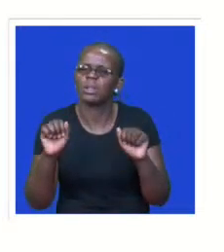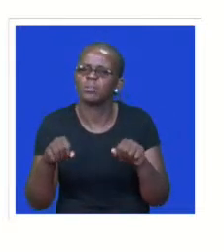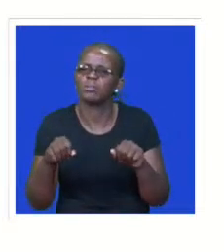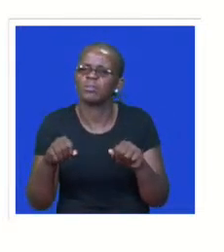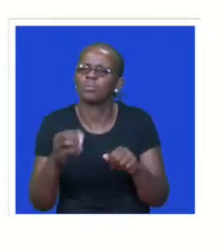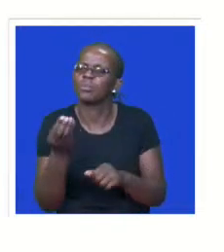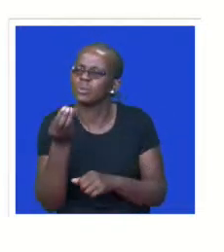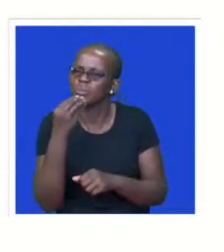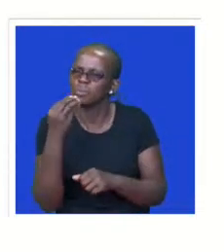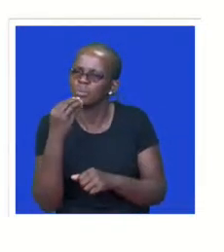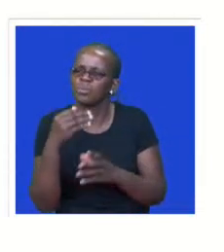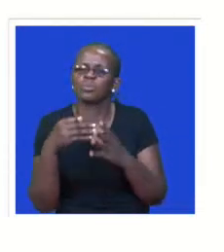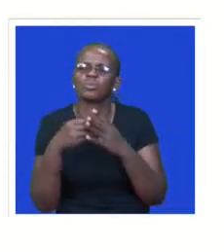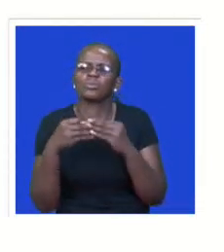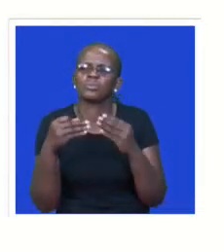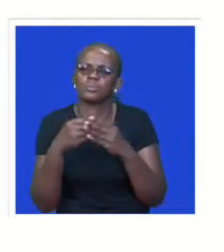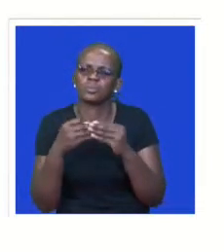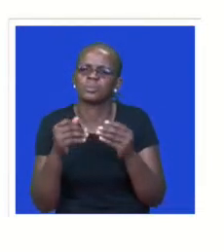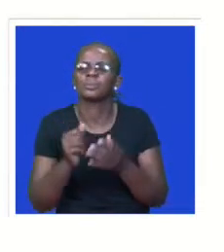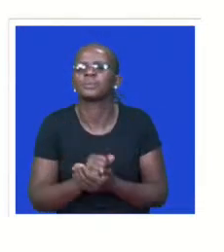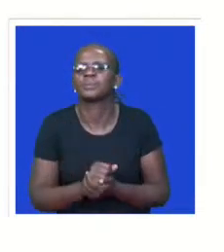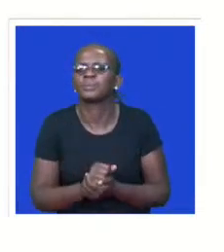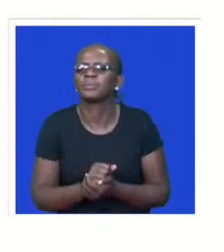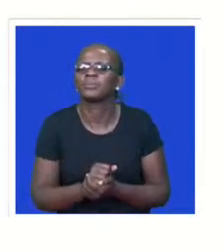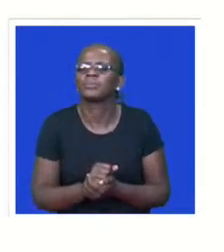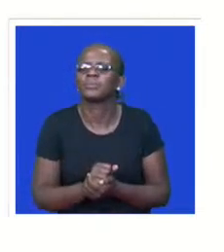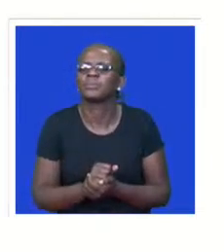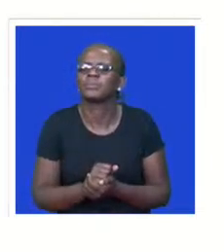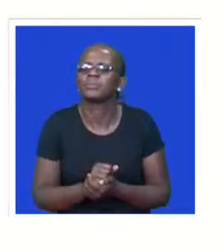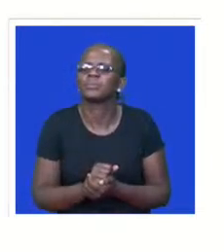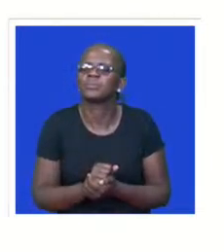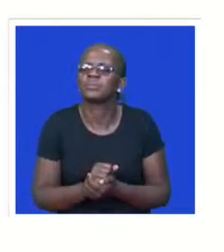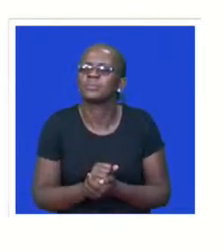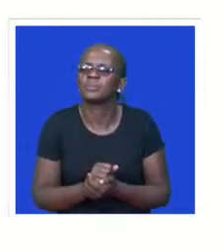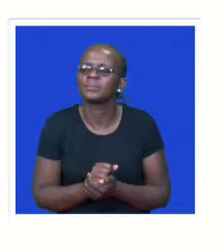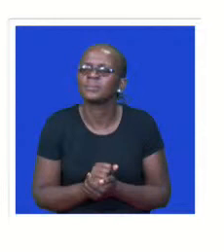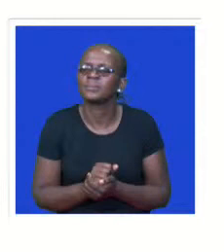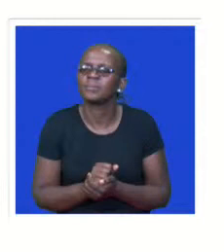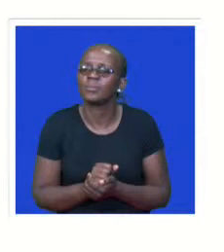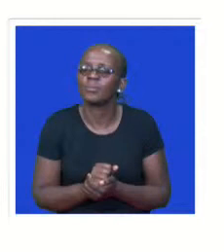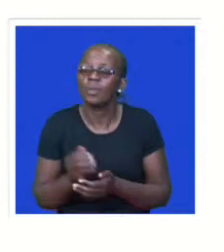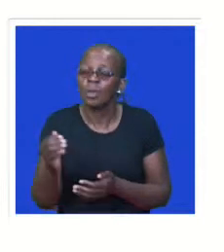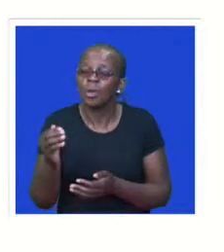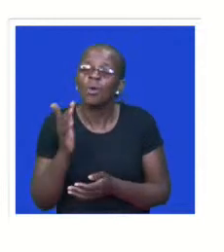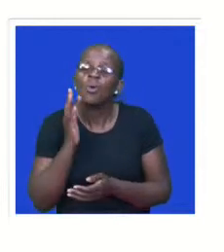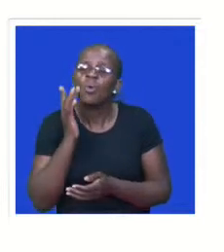We say she is impulsive and easily deceived because when the serpent